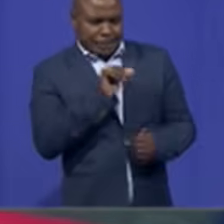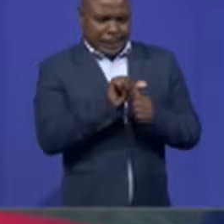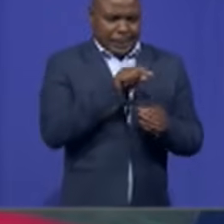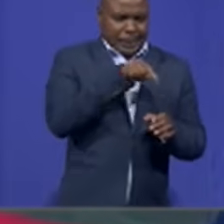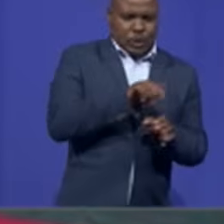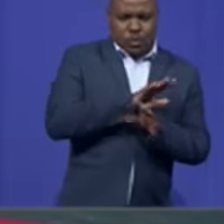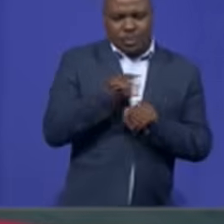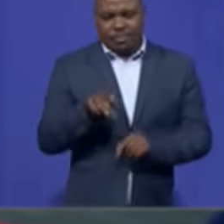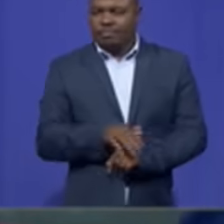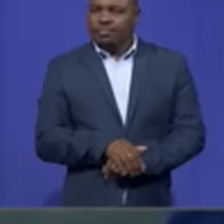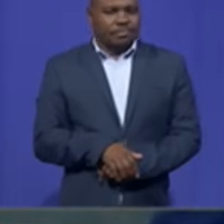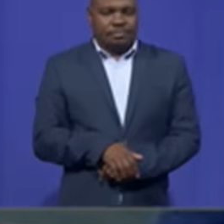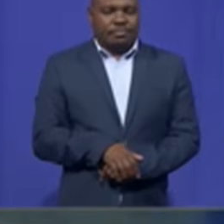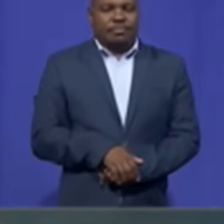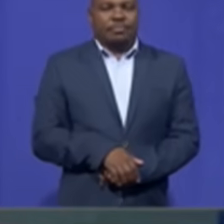convenience.